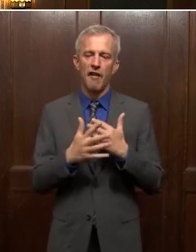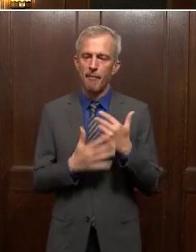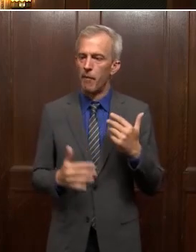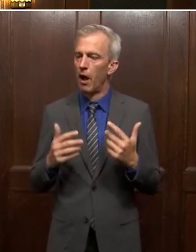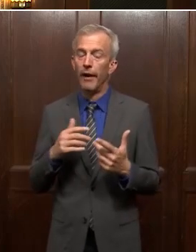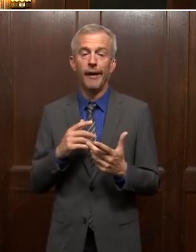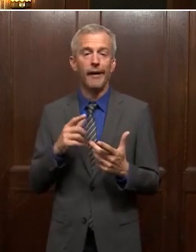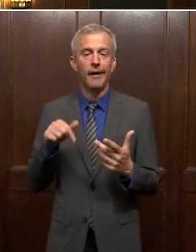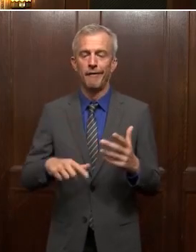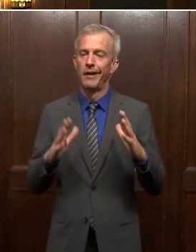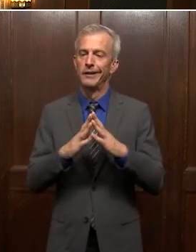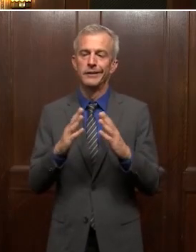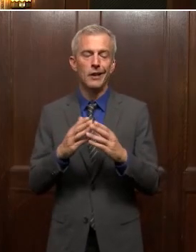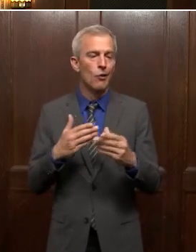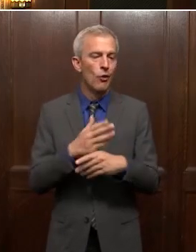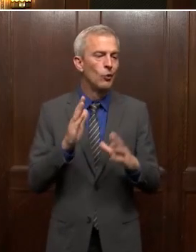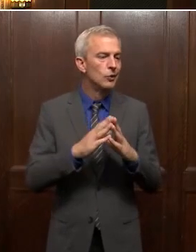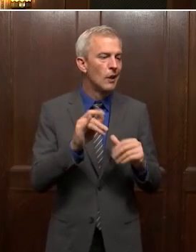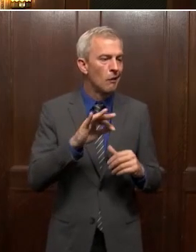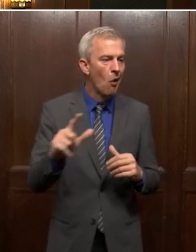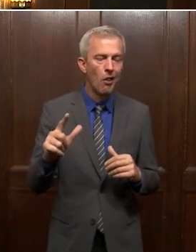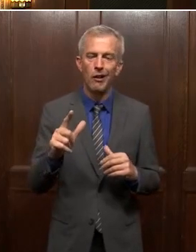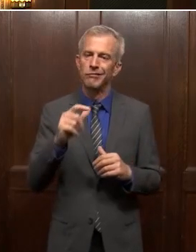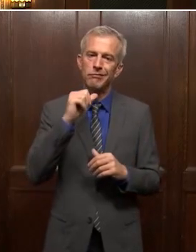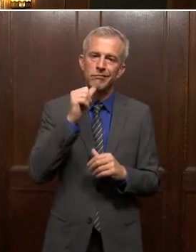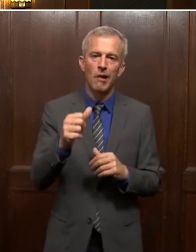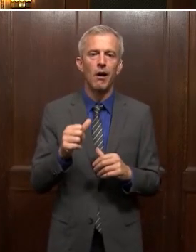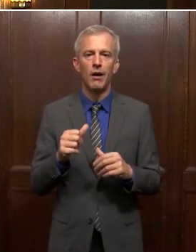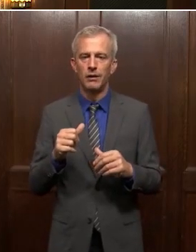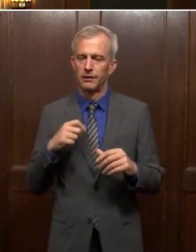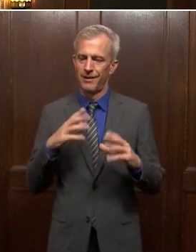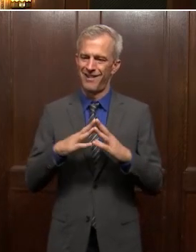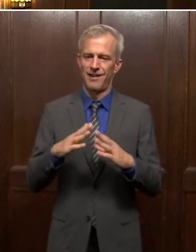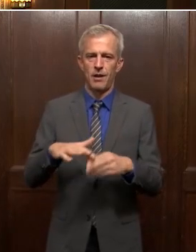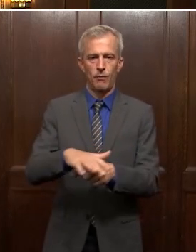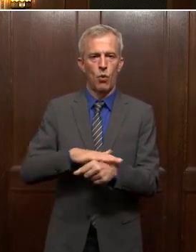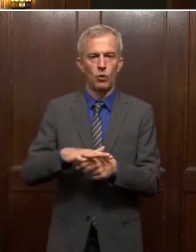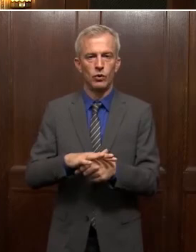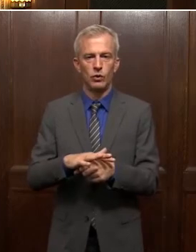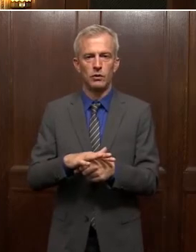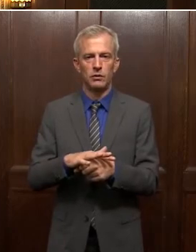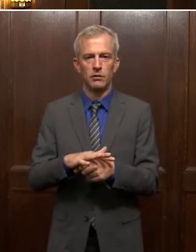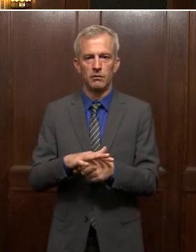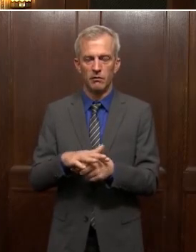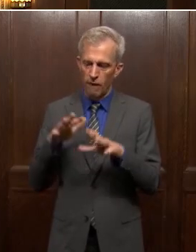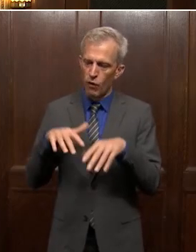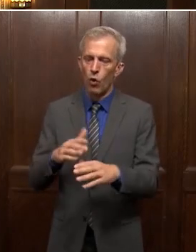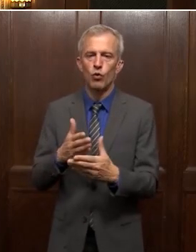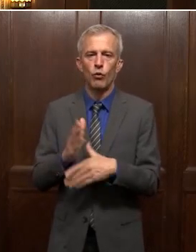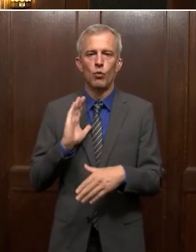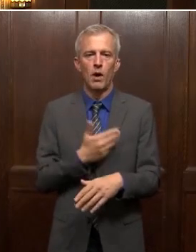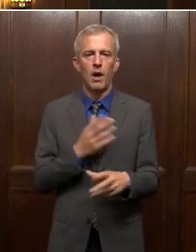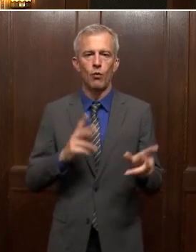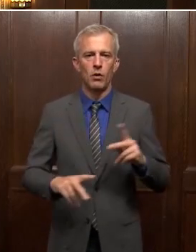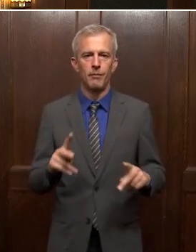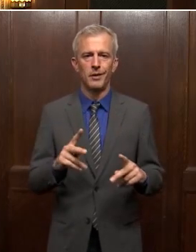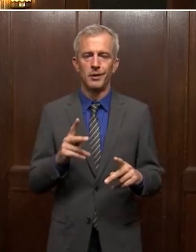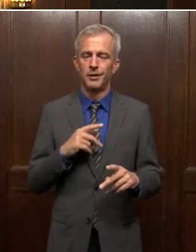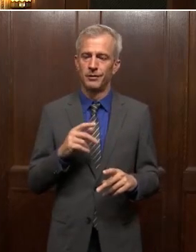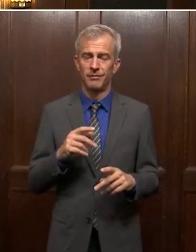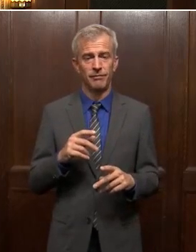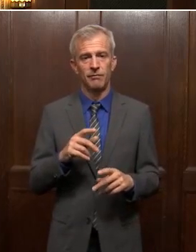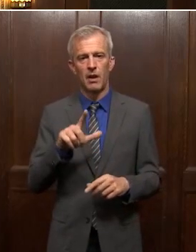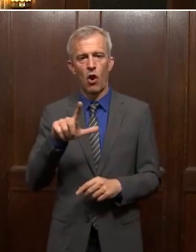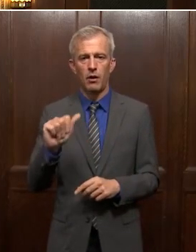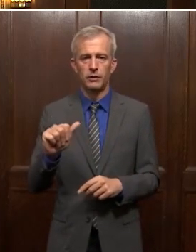Hall of Administration. It flows through our neighborhoods and through our people. And by that measure, Los Angeles is an incredibly